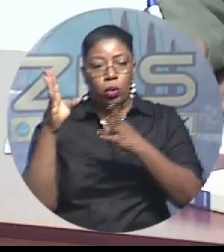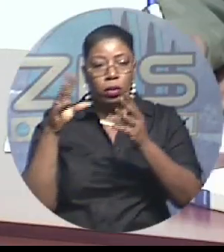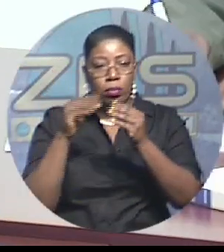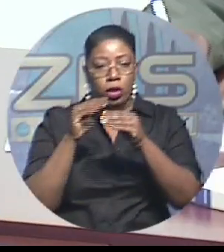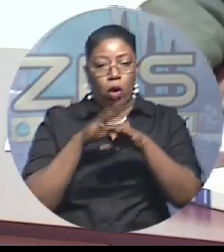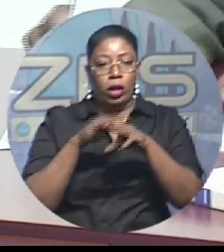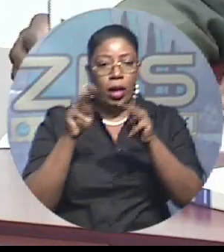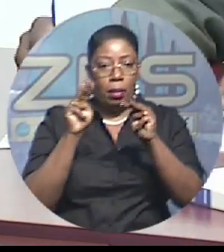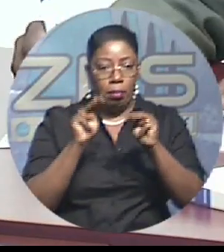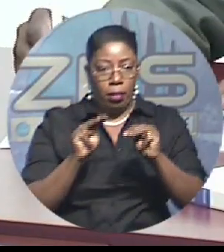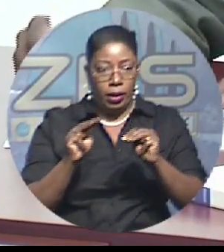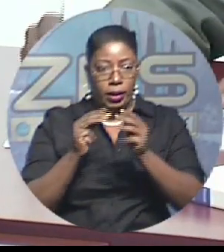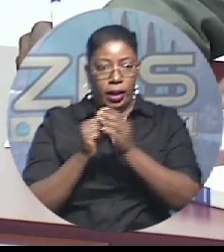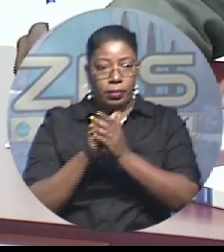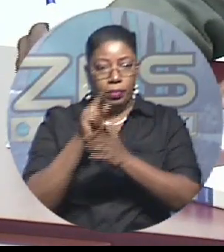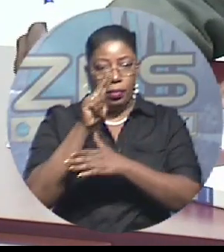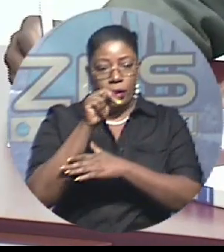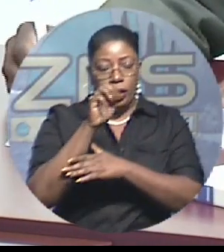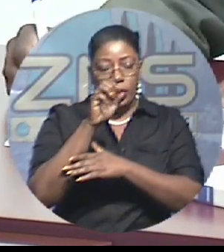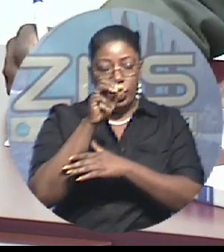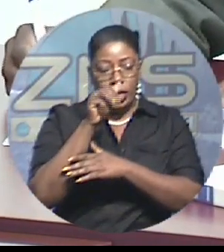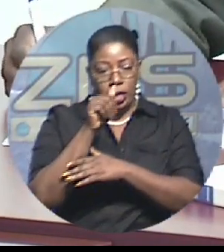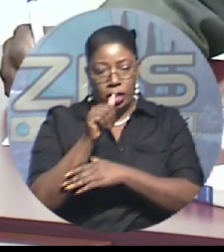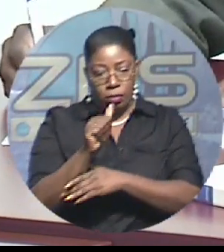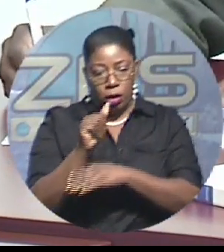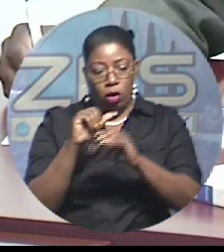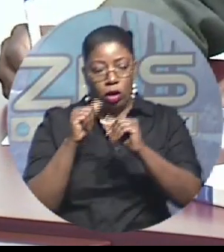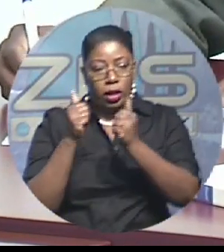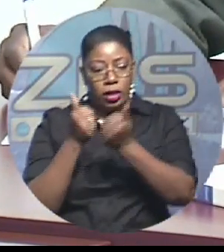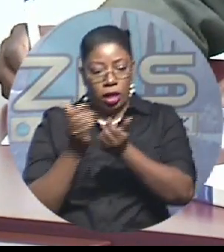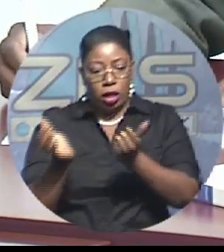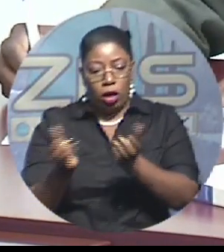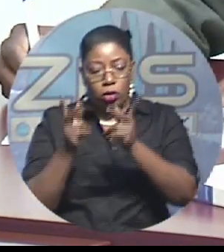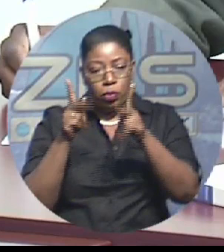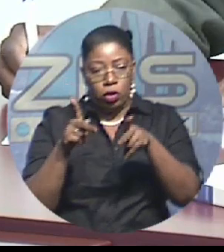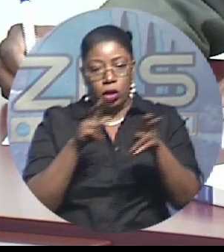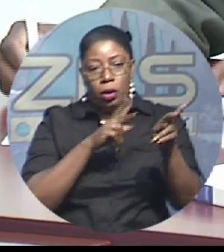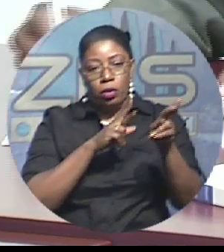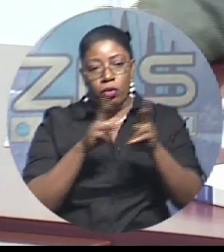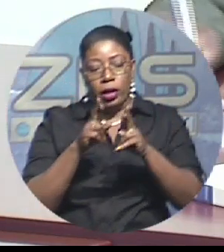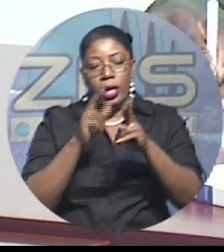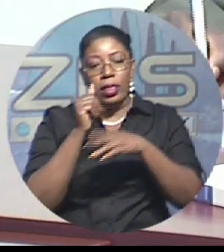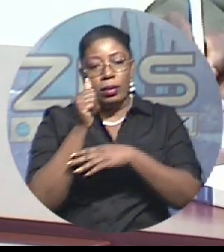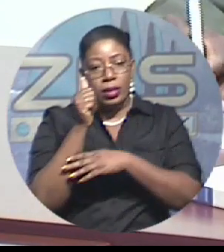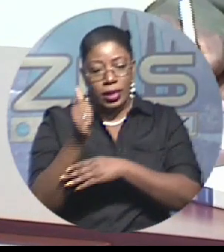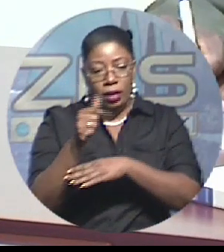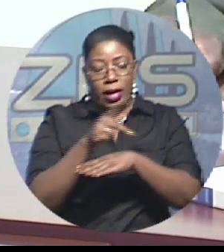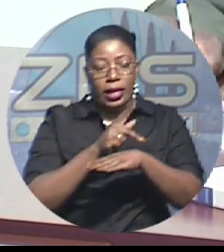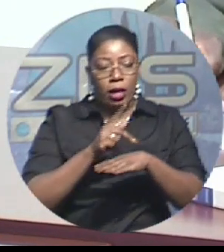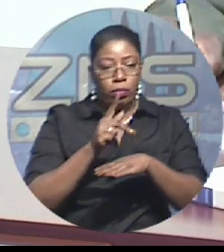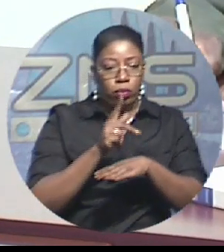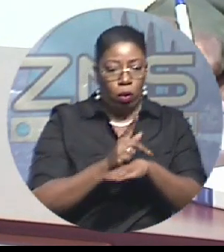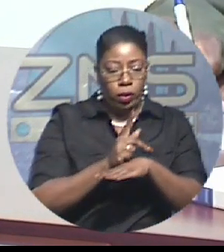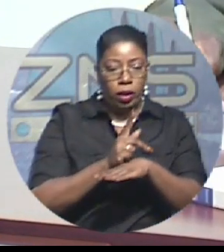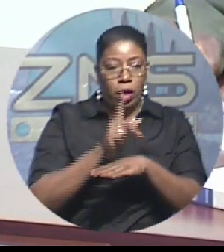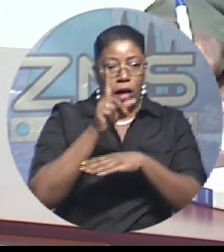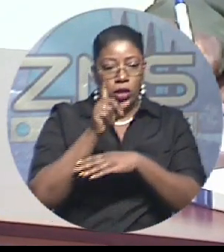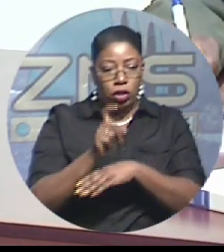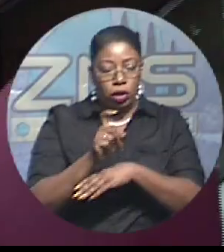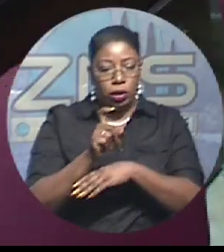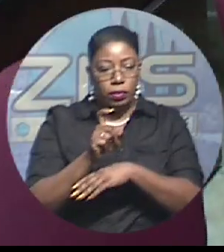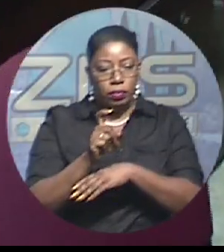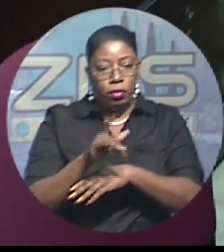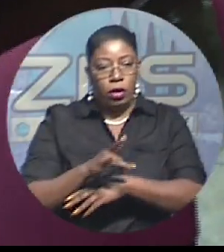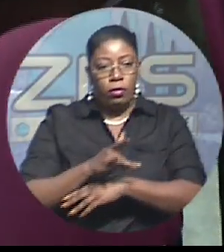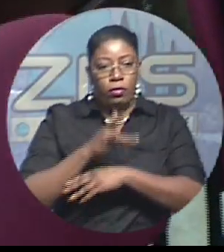Monday. NEMA officials are among the many organizations encouraging residents to prepare themselves and their properties, and they should